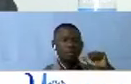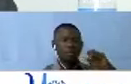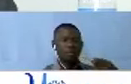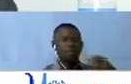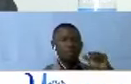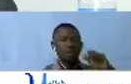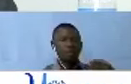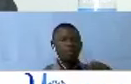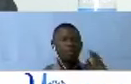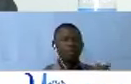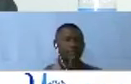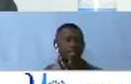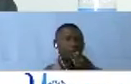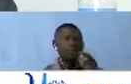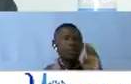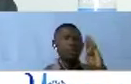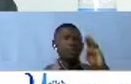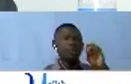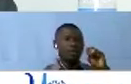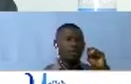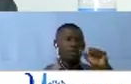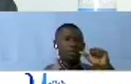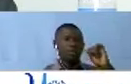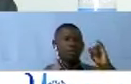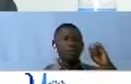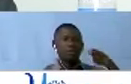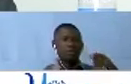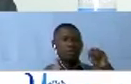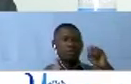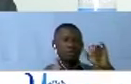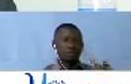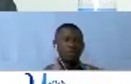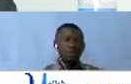Senindur Boto Keita Lin Boto Keita Lamin Cham